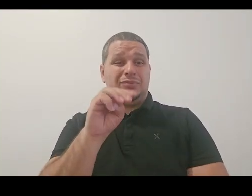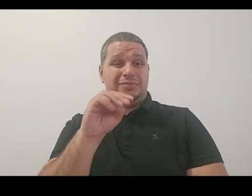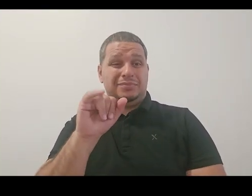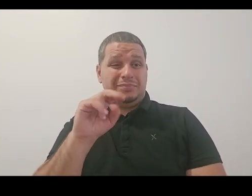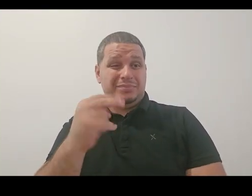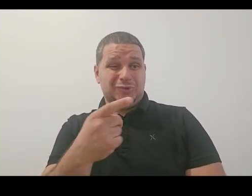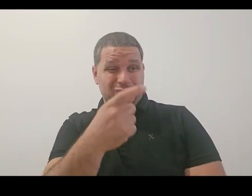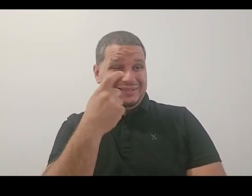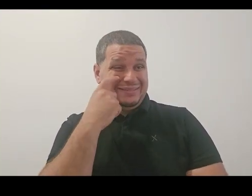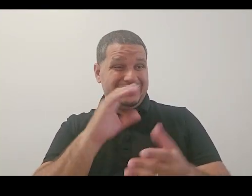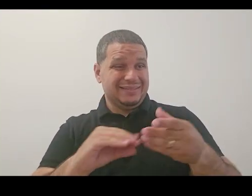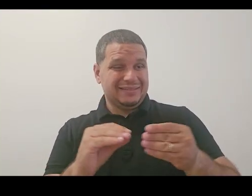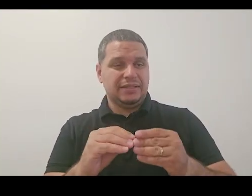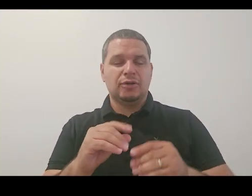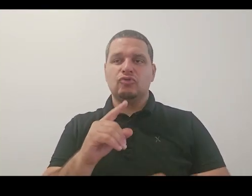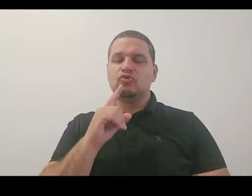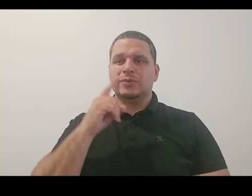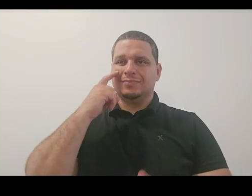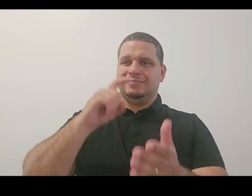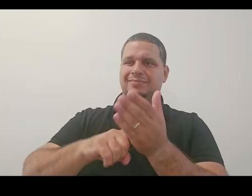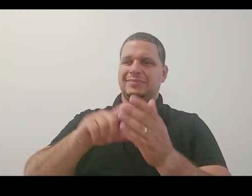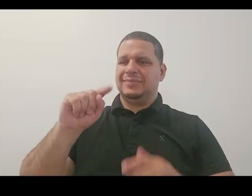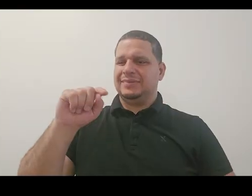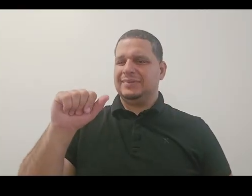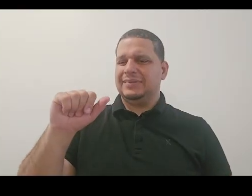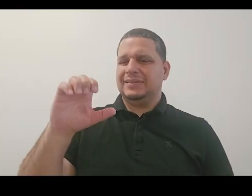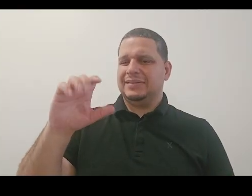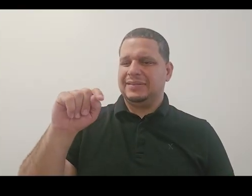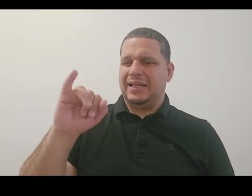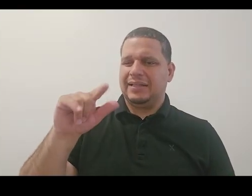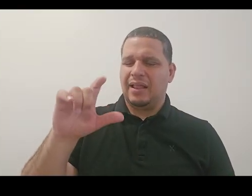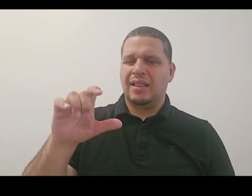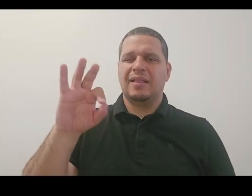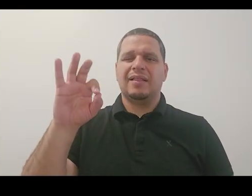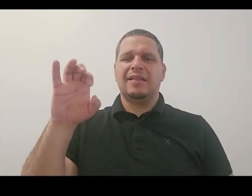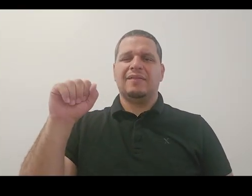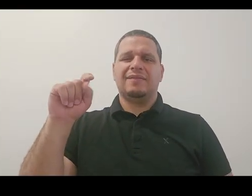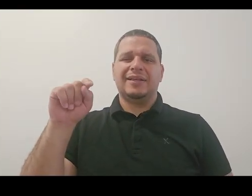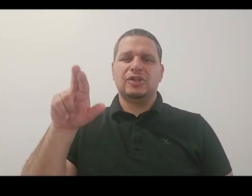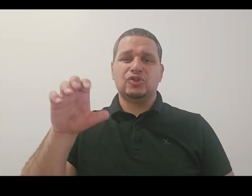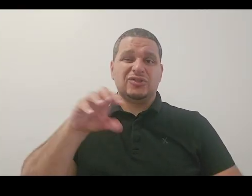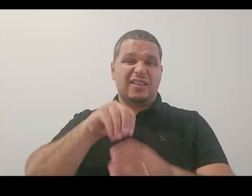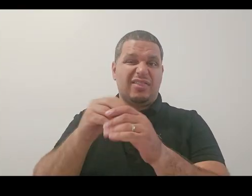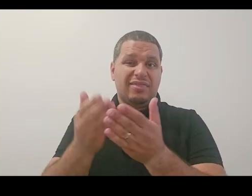the kind of spotting out tactile features in things,